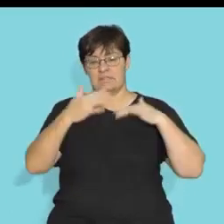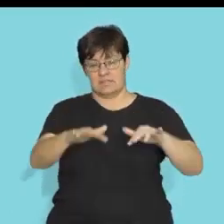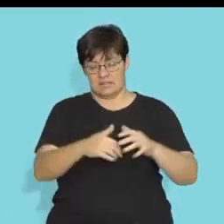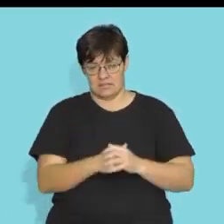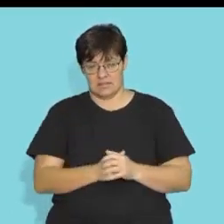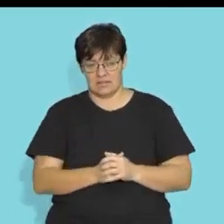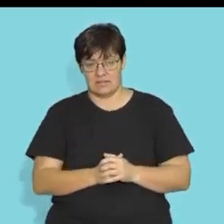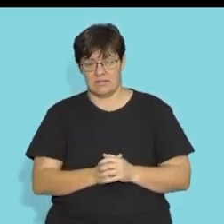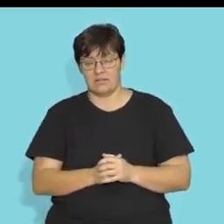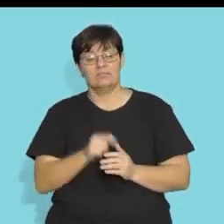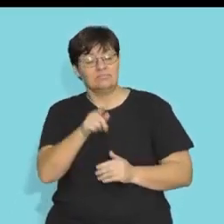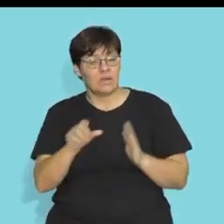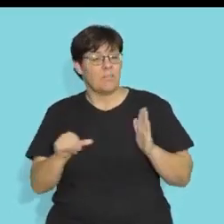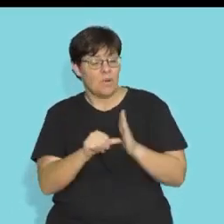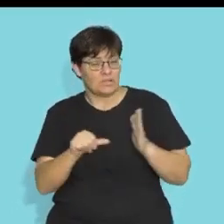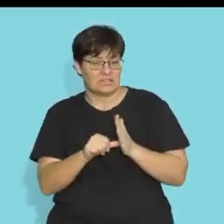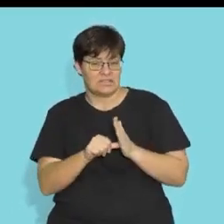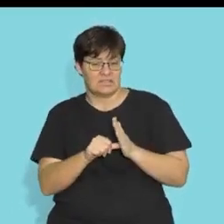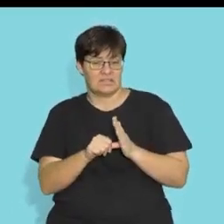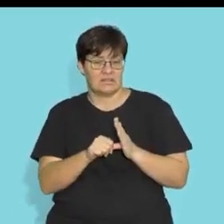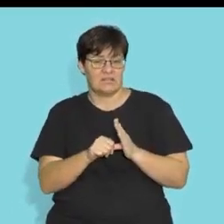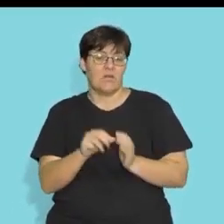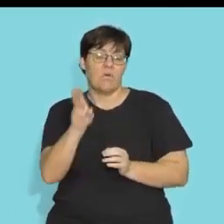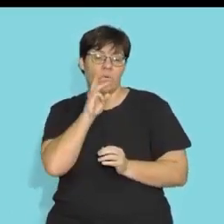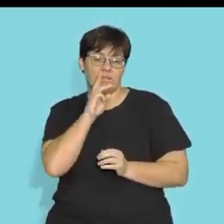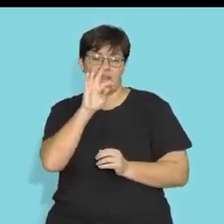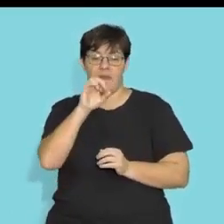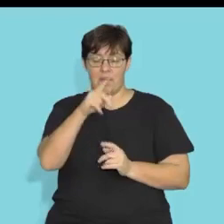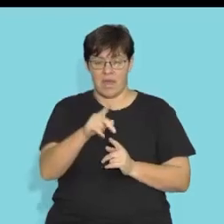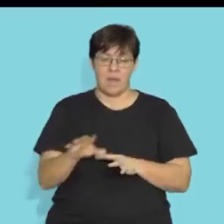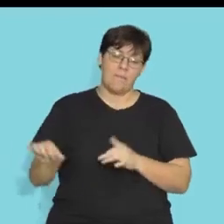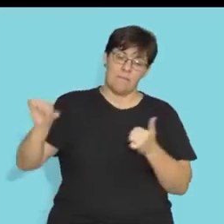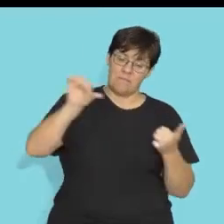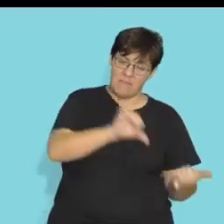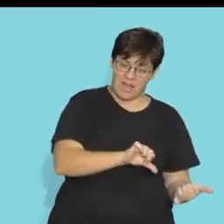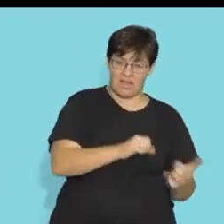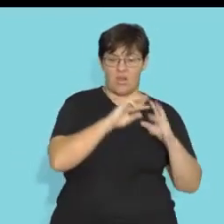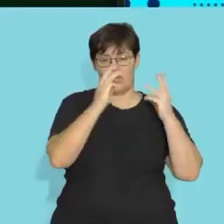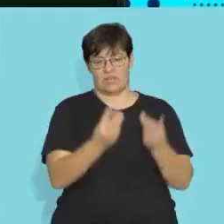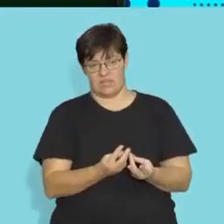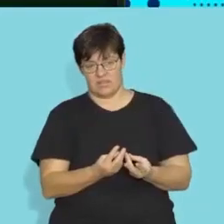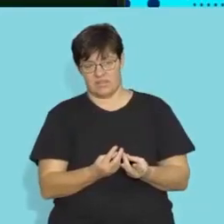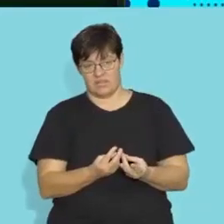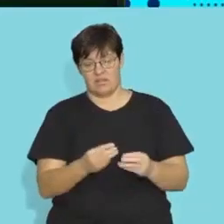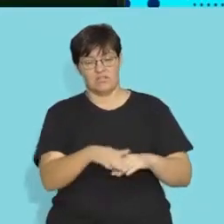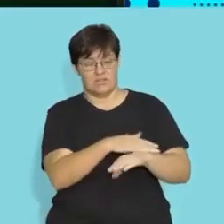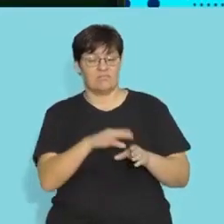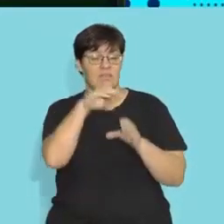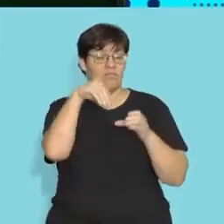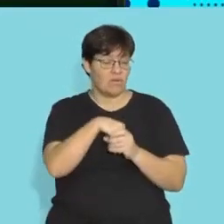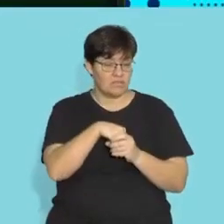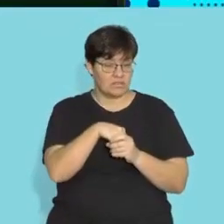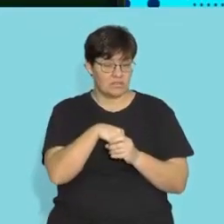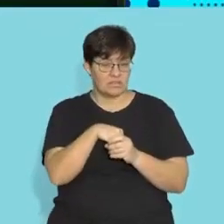well as the sea. And so this is an important component of how the water vapor returns back to the Earth's